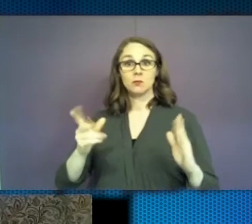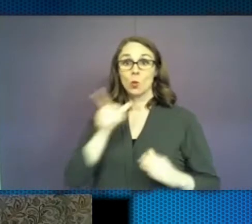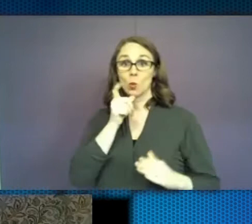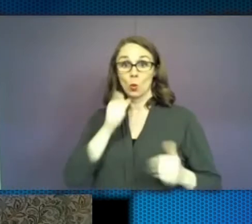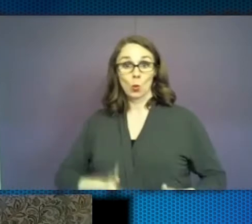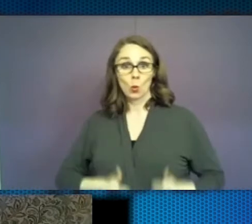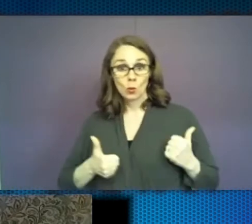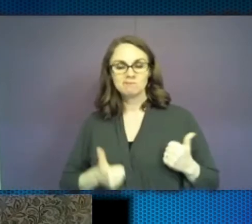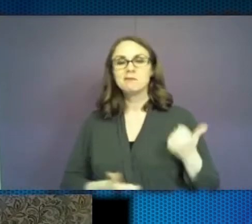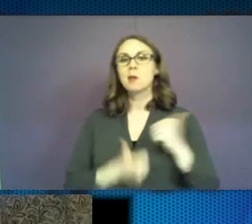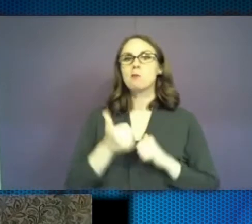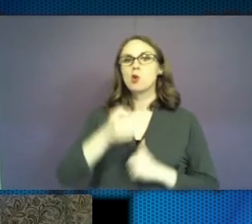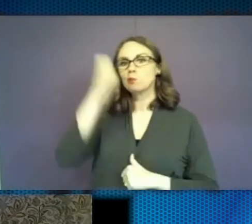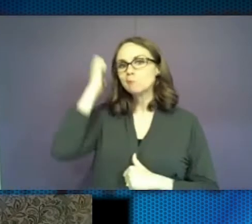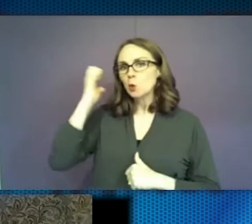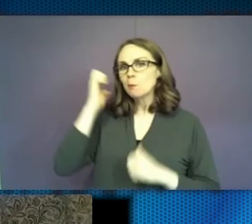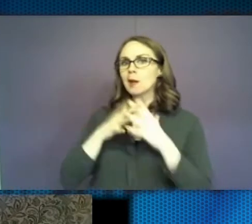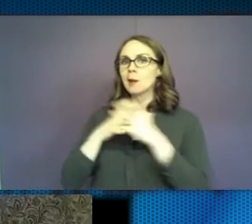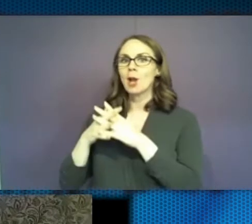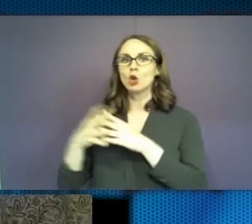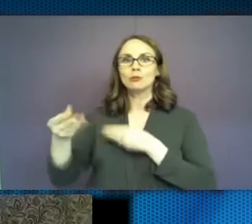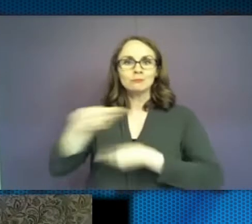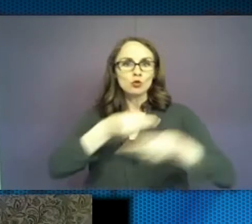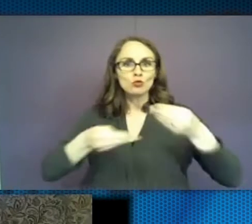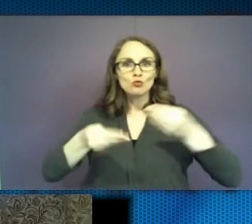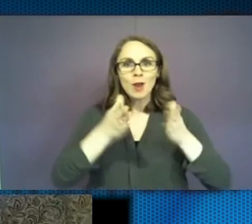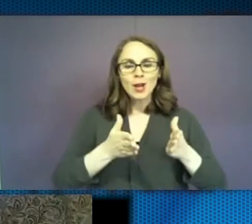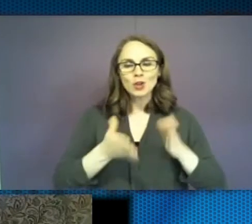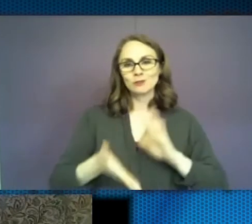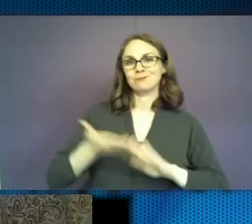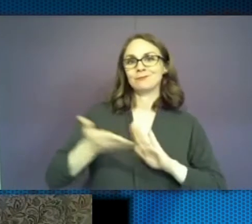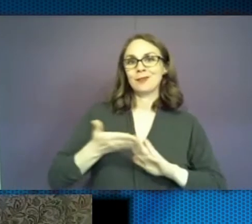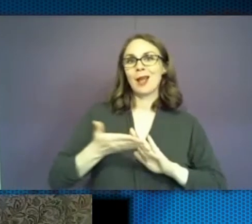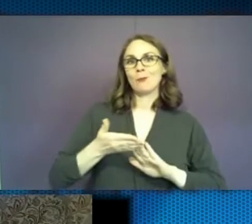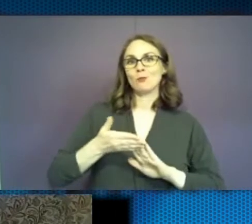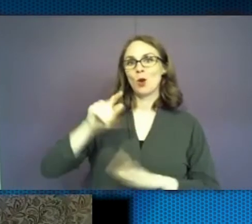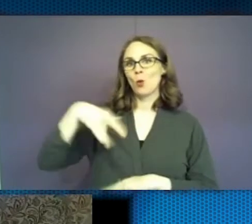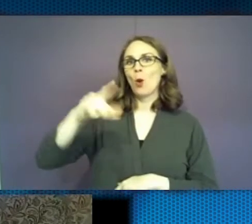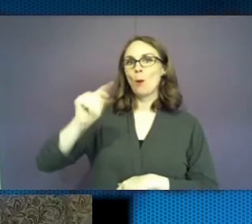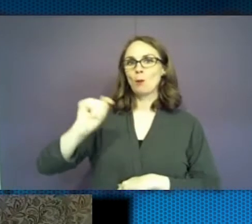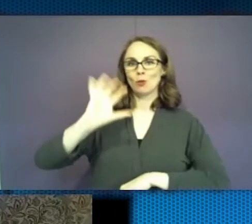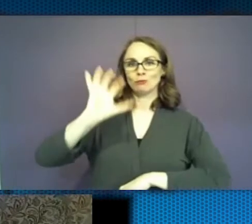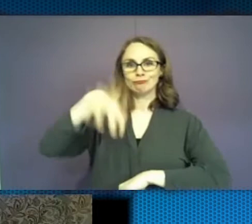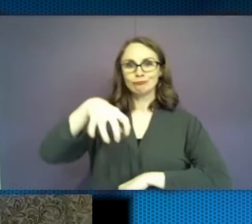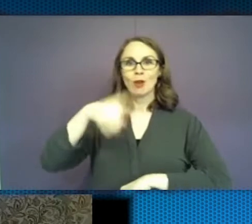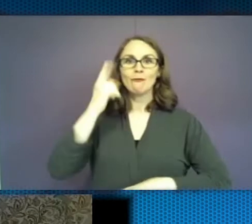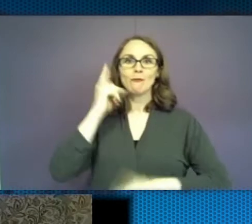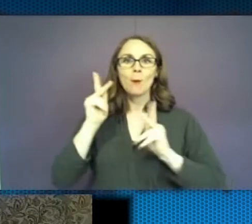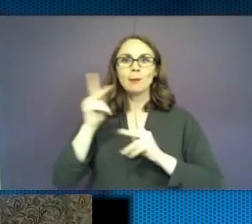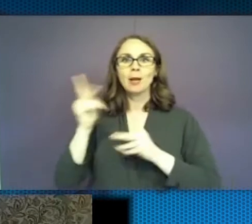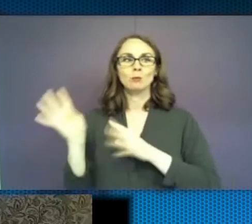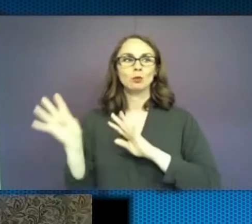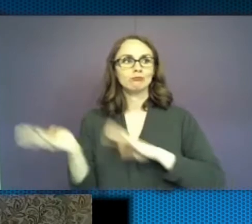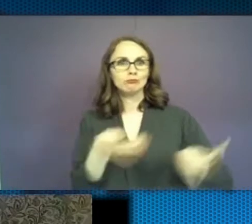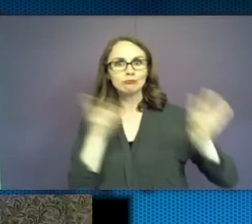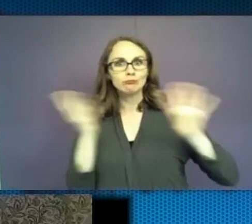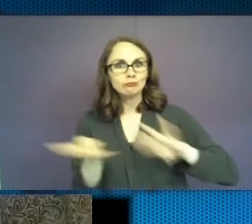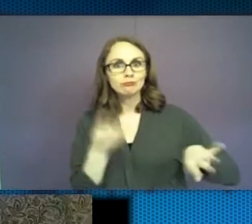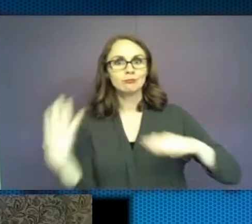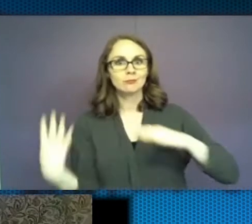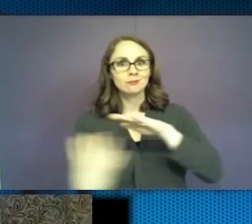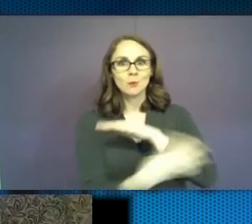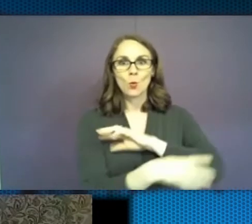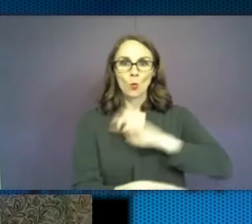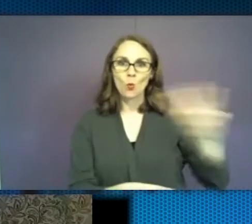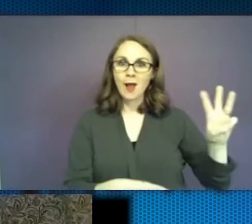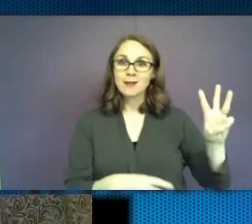European American traders who operated a trading post for people sort of migrating west and coexisted peacefully with the